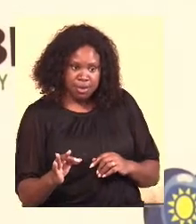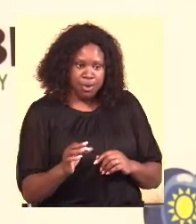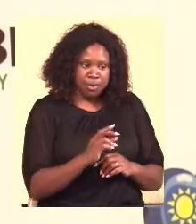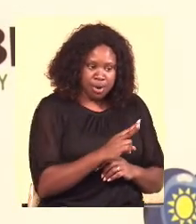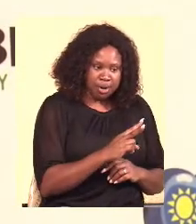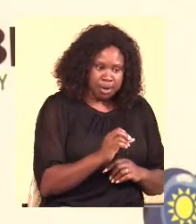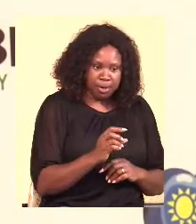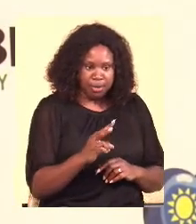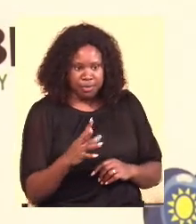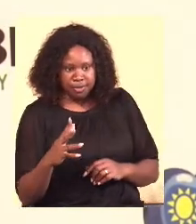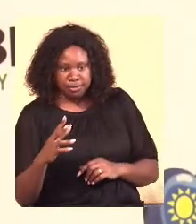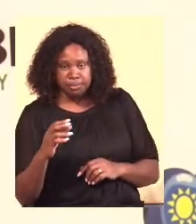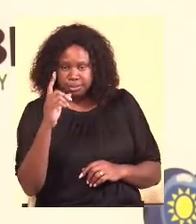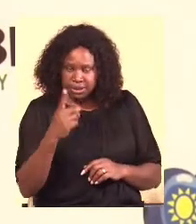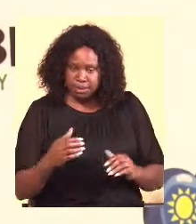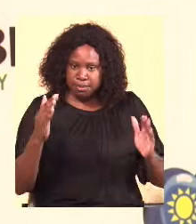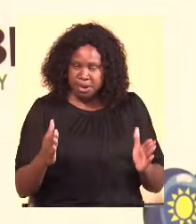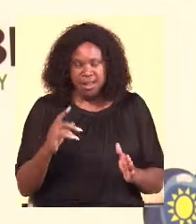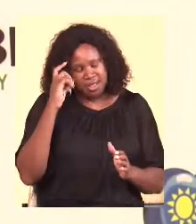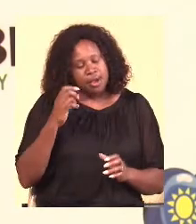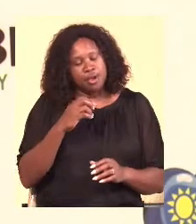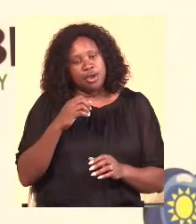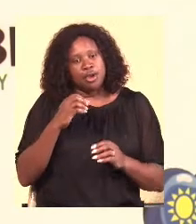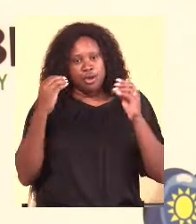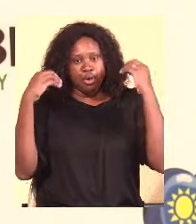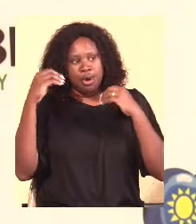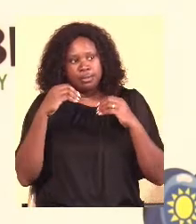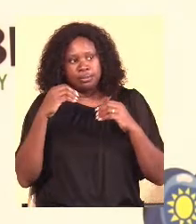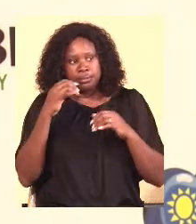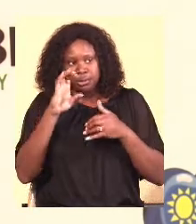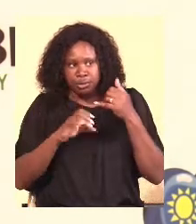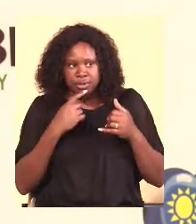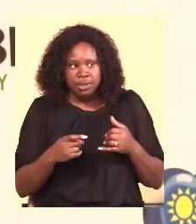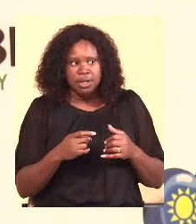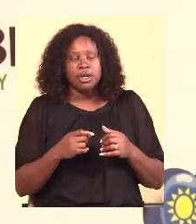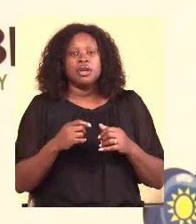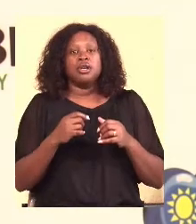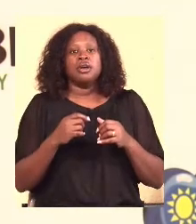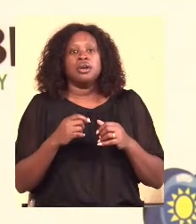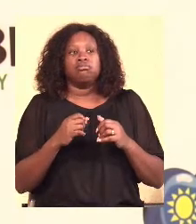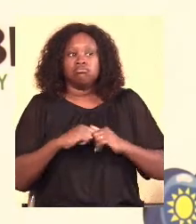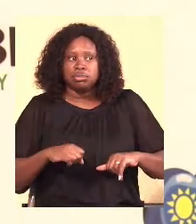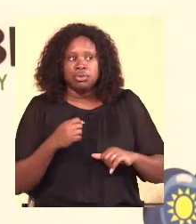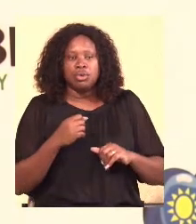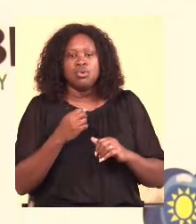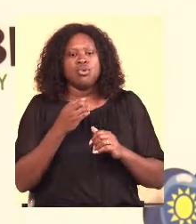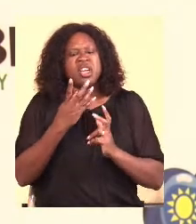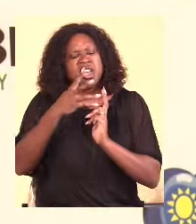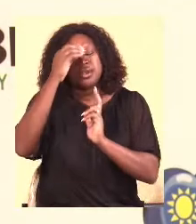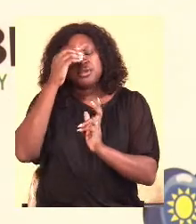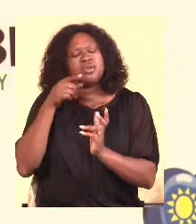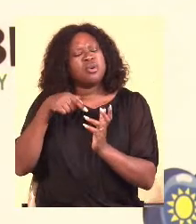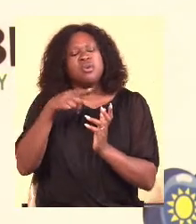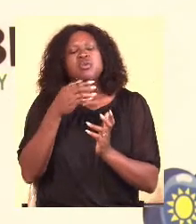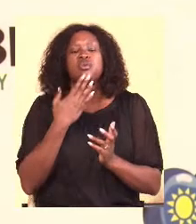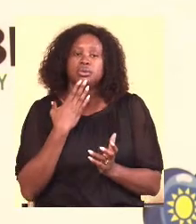which I think for UNAM will conclude today, is to establish who exactly these students are, where